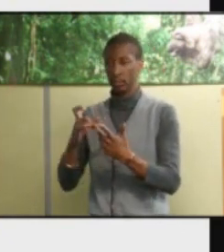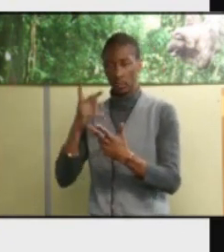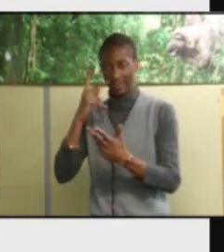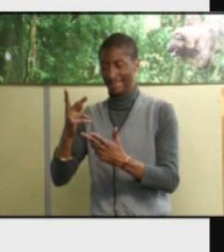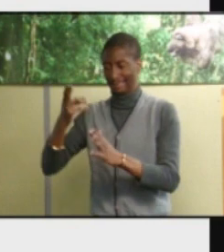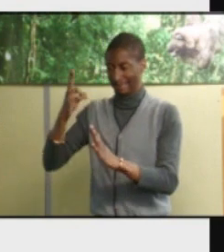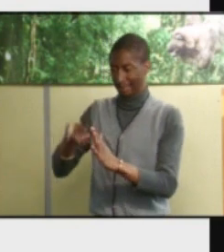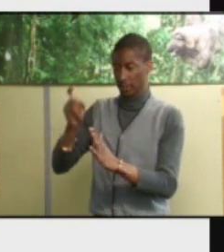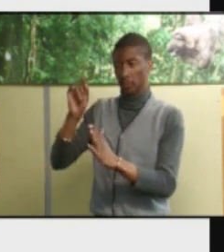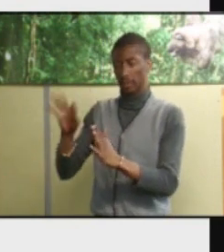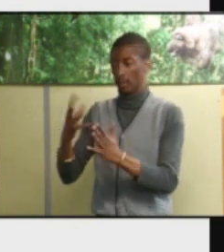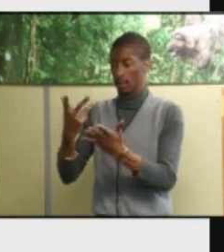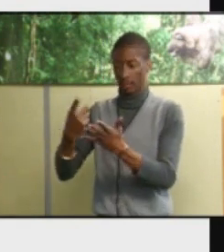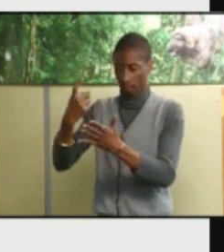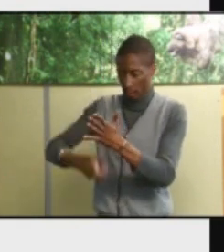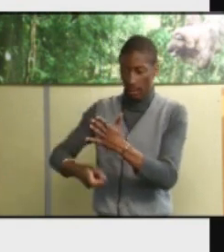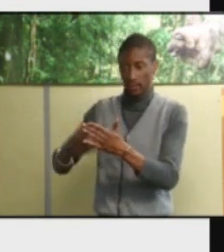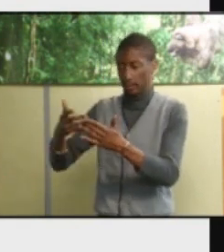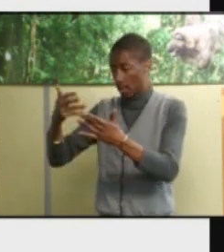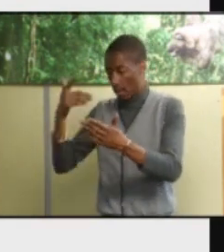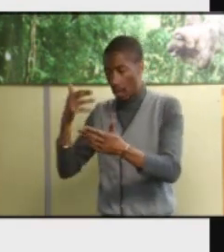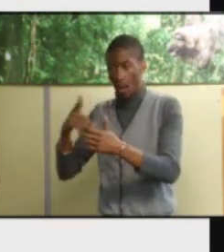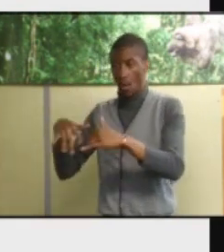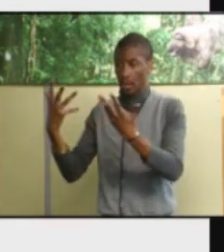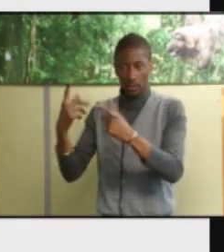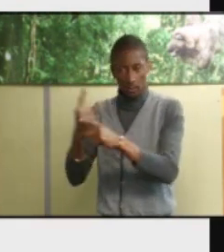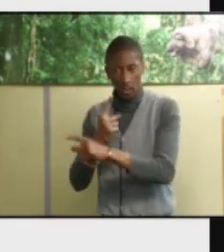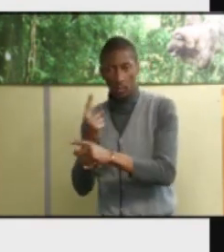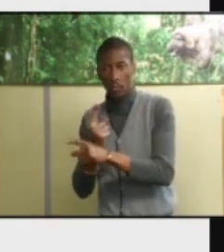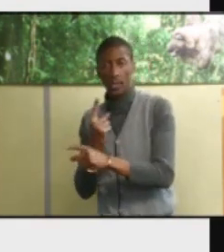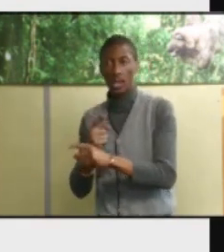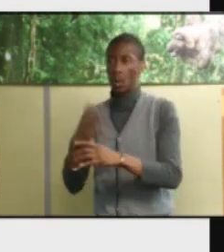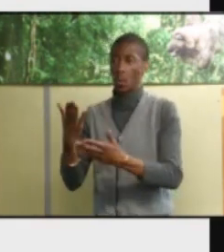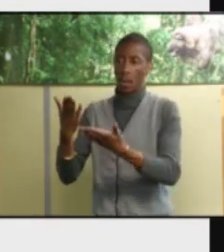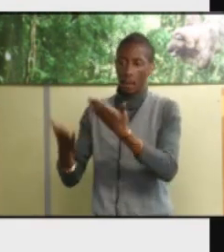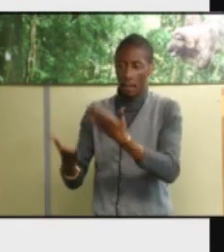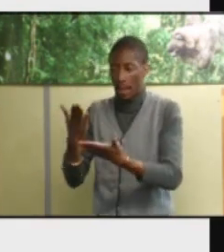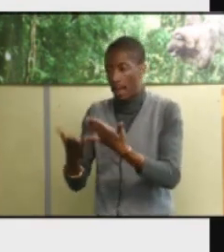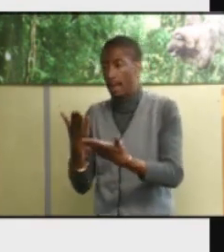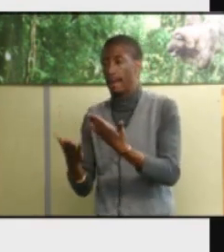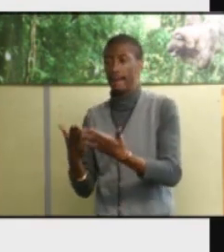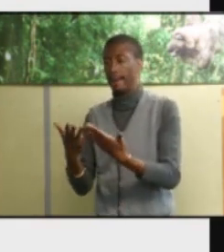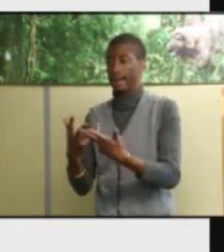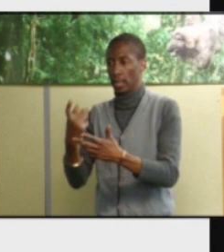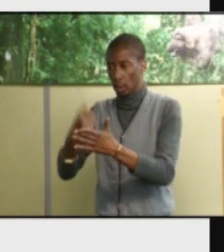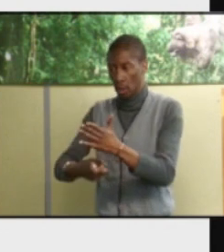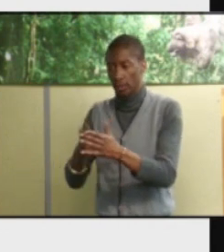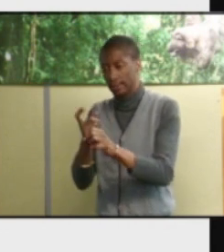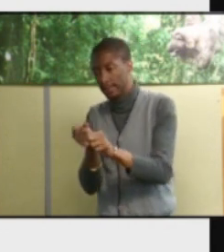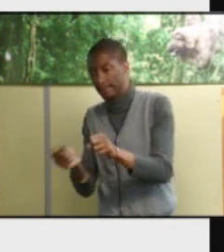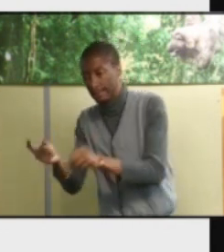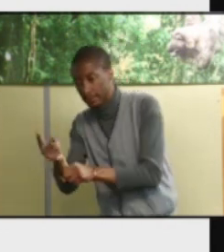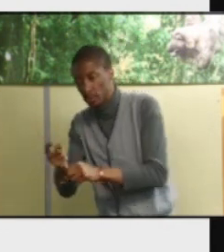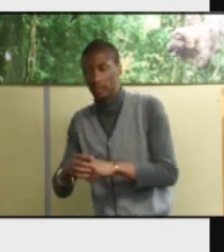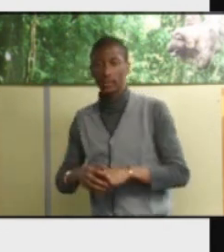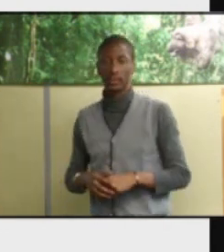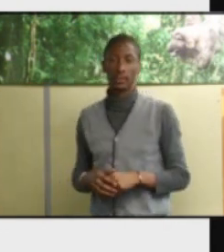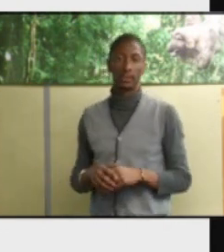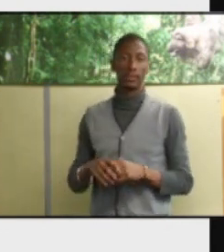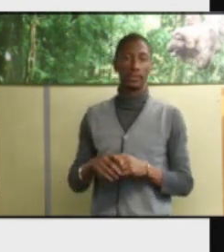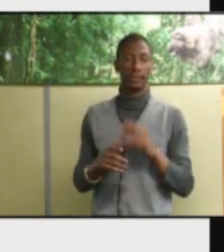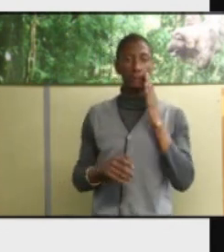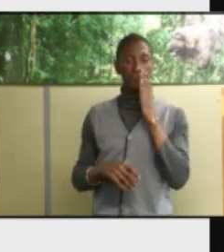for Garnica and what's appropriate and what it might be in a year when we actually build the exhibit.